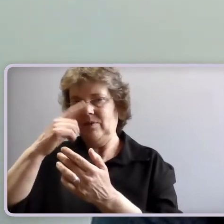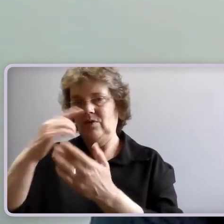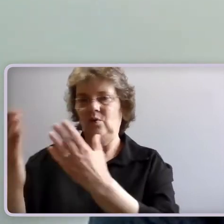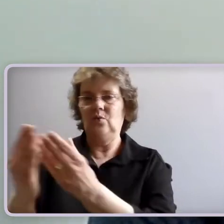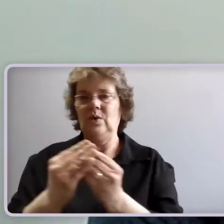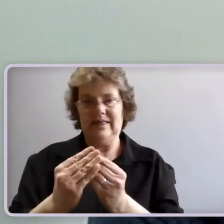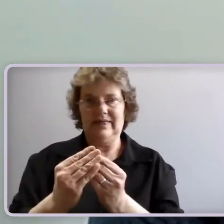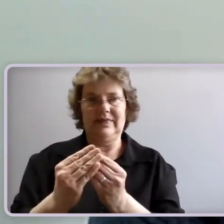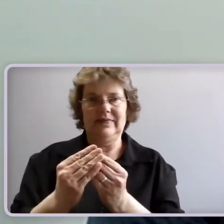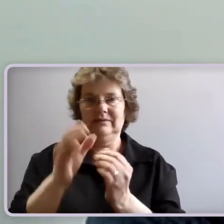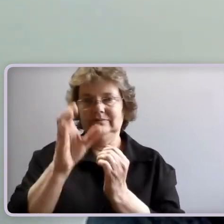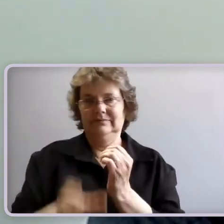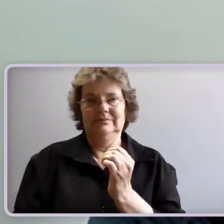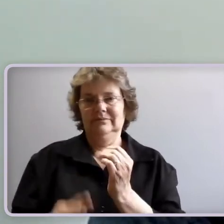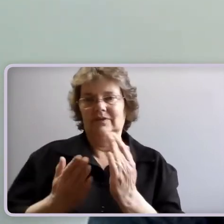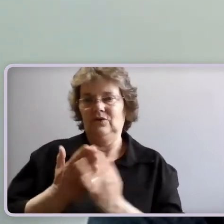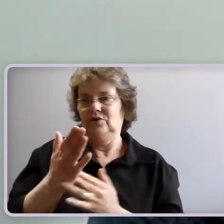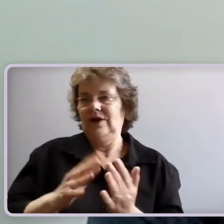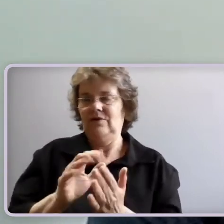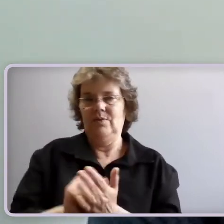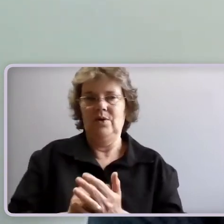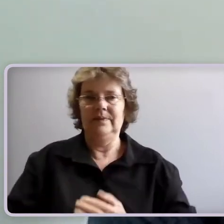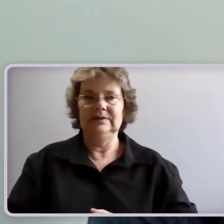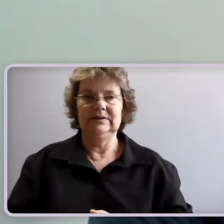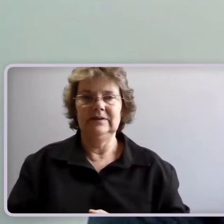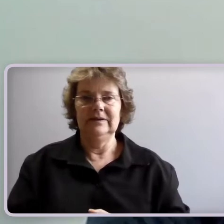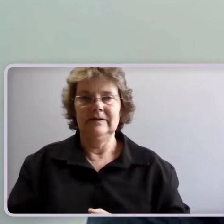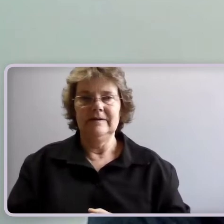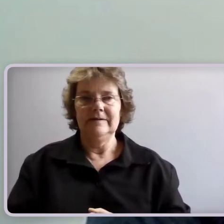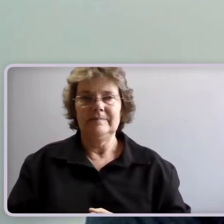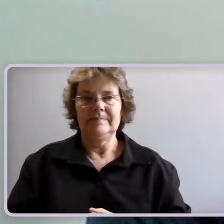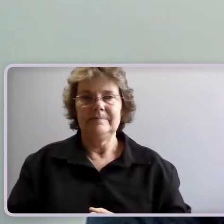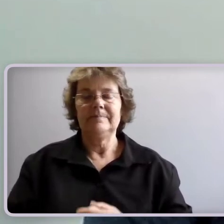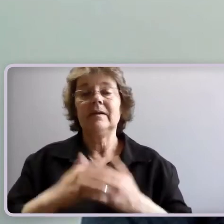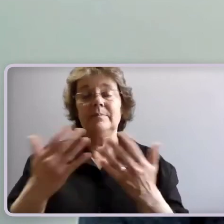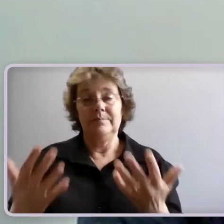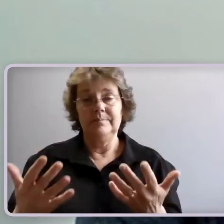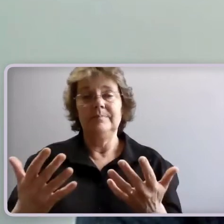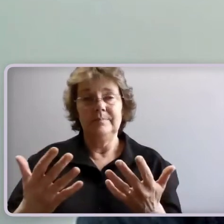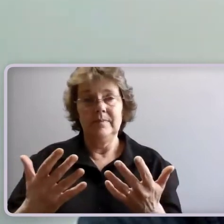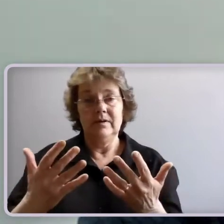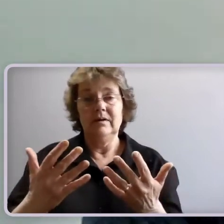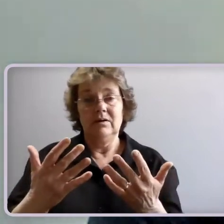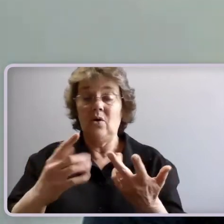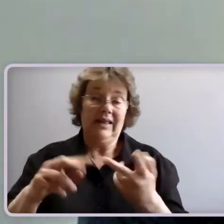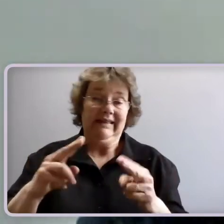That's the second thing. Unless the person with disability tells you that, they prefer their support to speak on